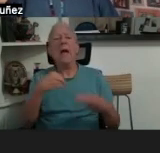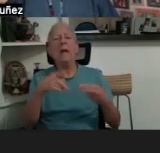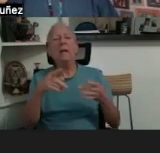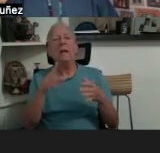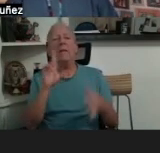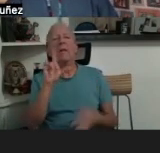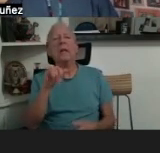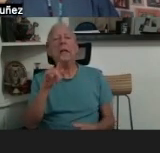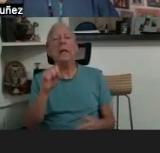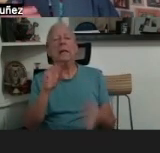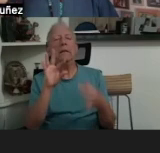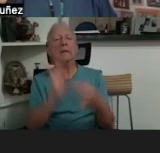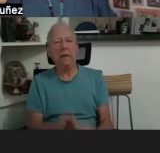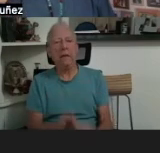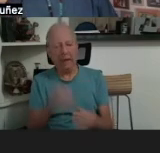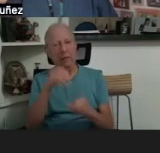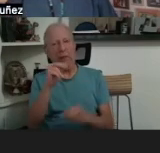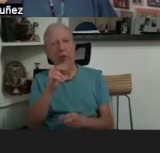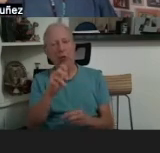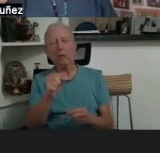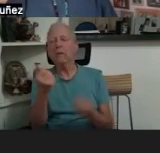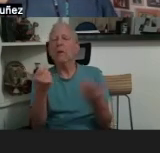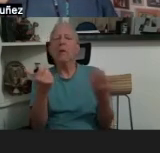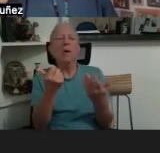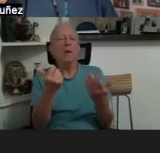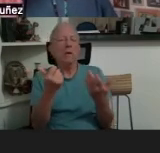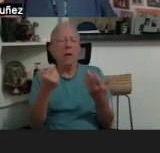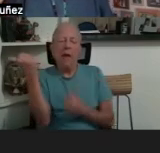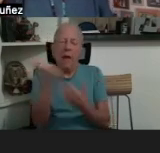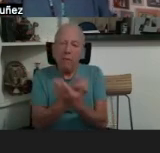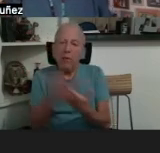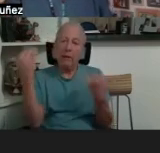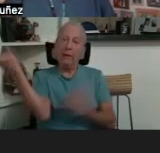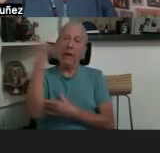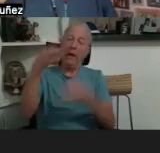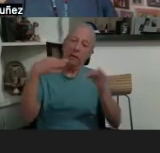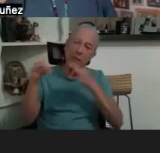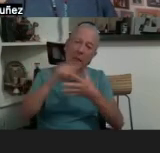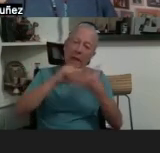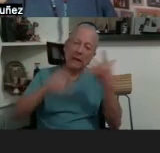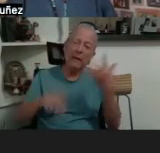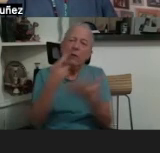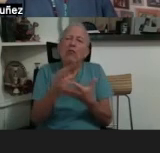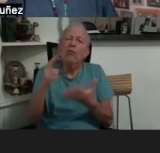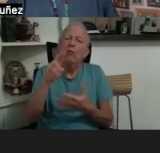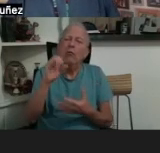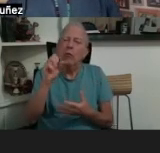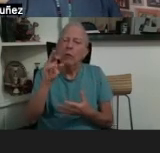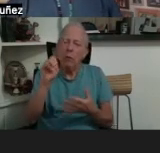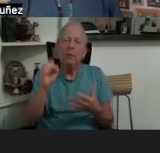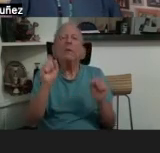the slide notes. So any of the resources that we talk about today, you'll be able to click through on the